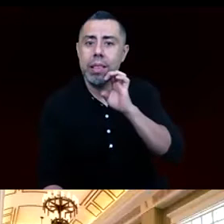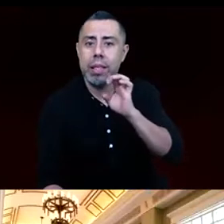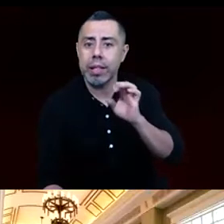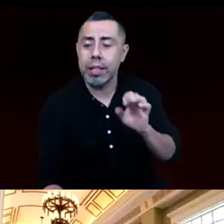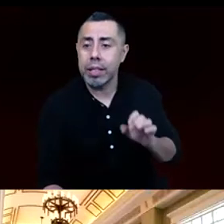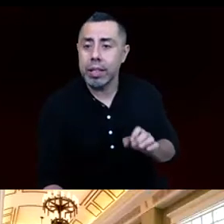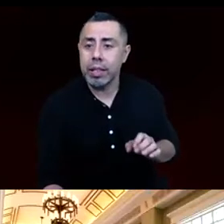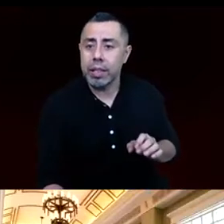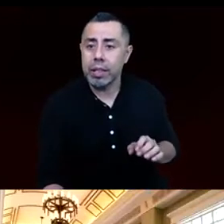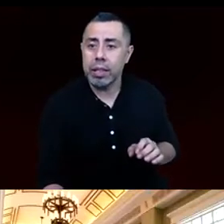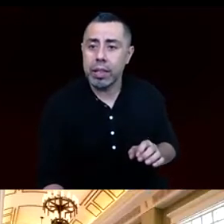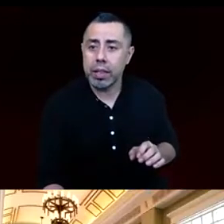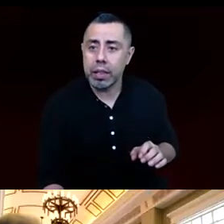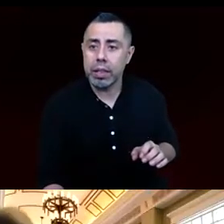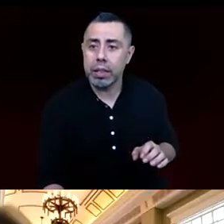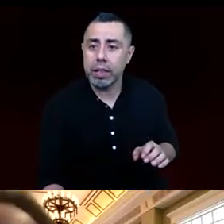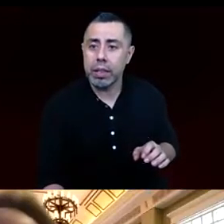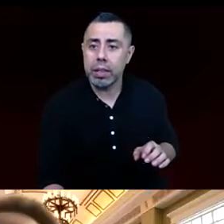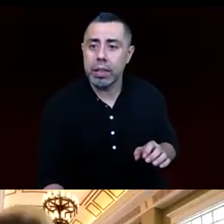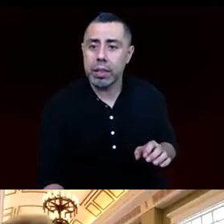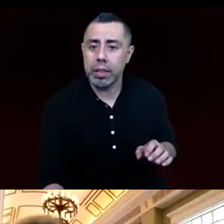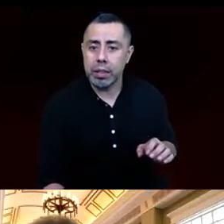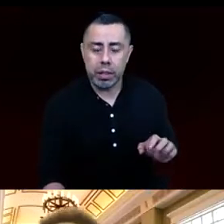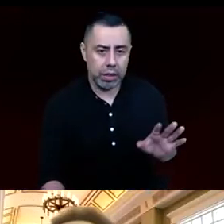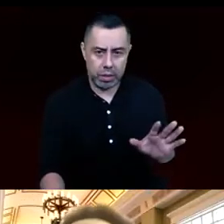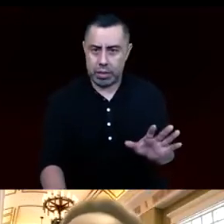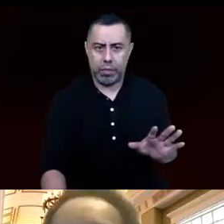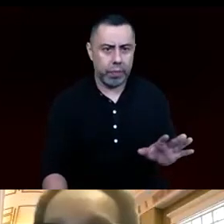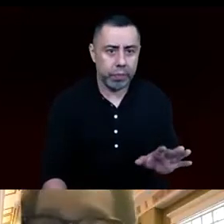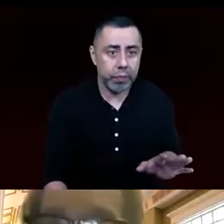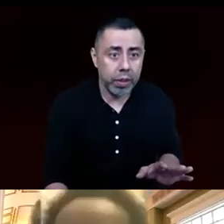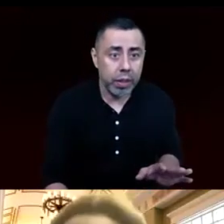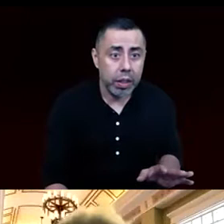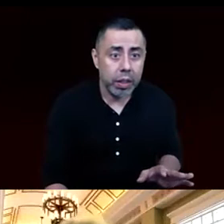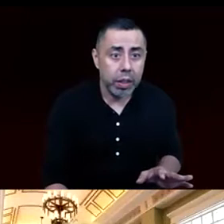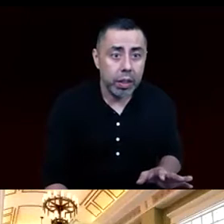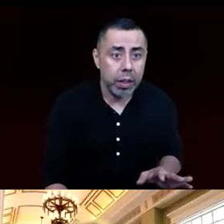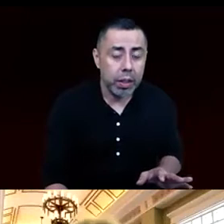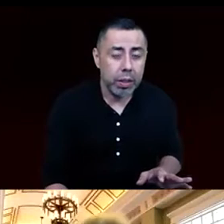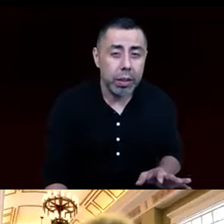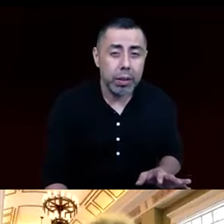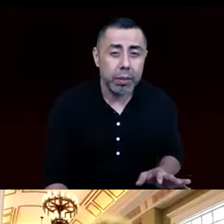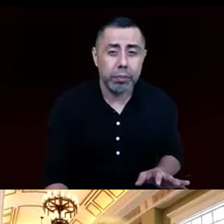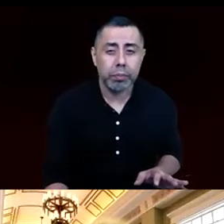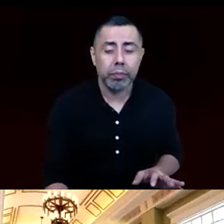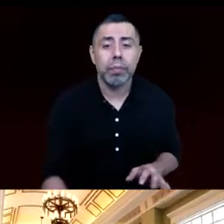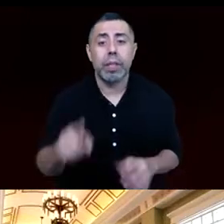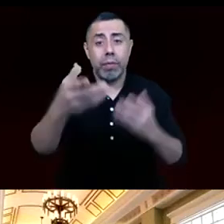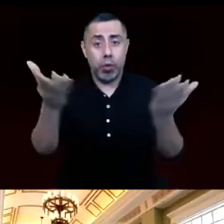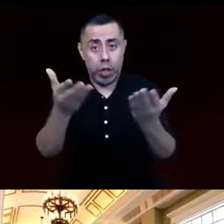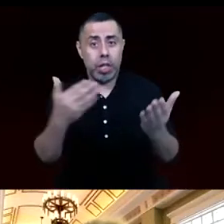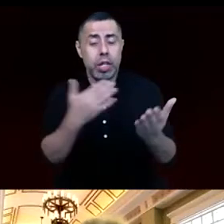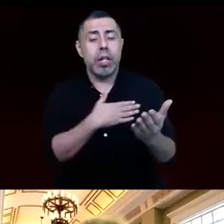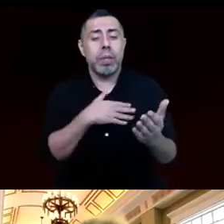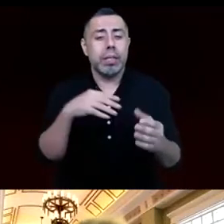feel free to turn on your cameras for questions or comments you might have for the beautiful Zelema Harris. Just